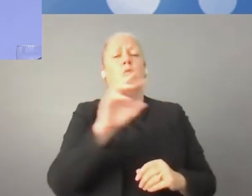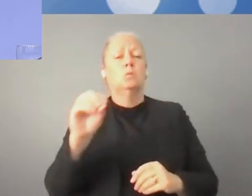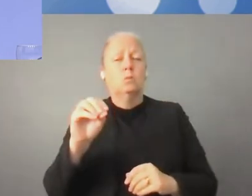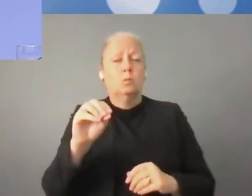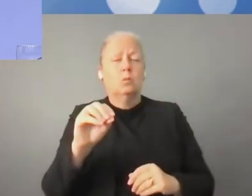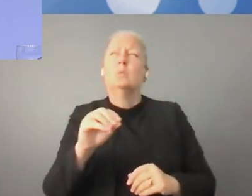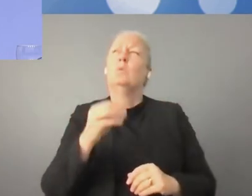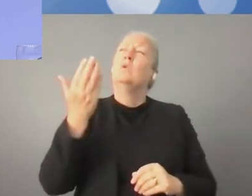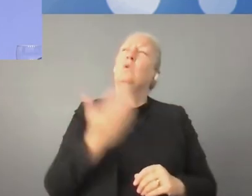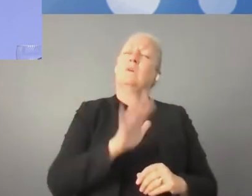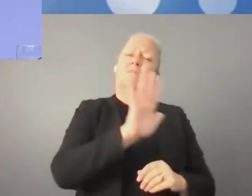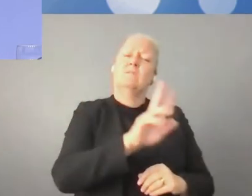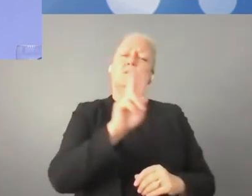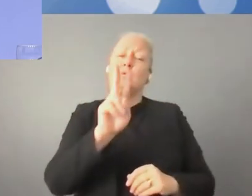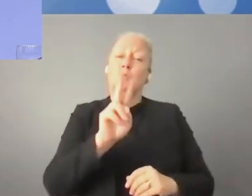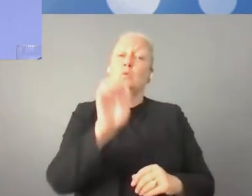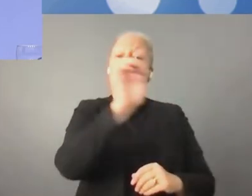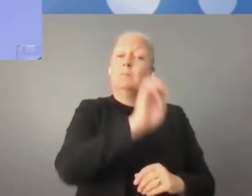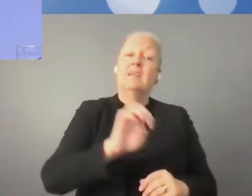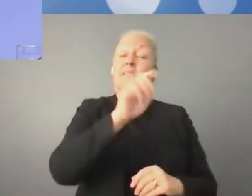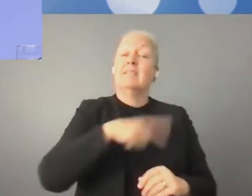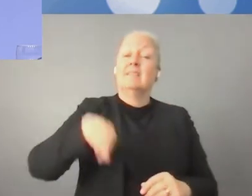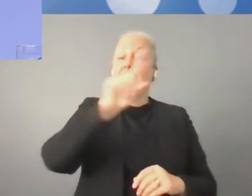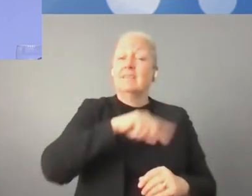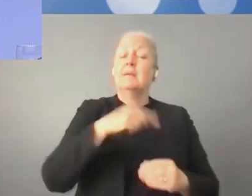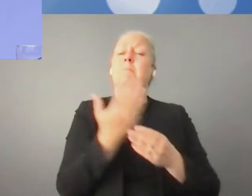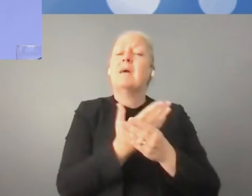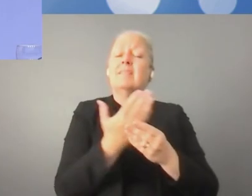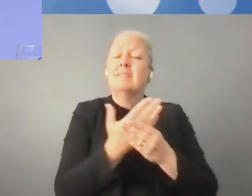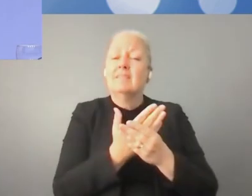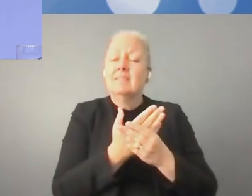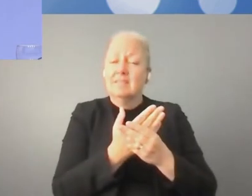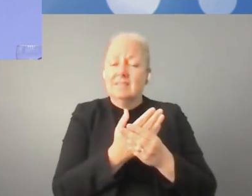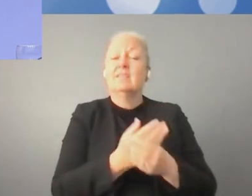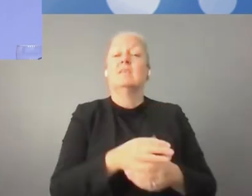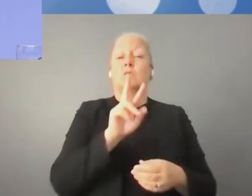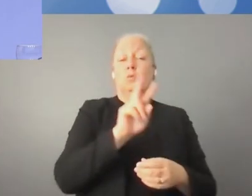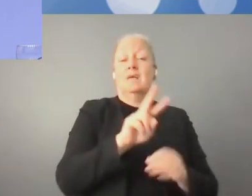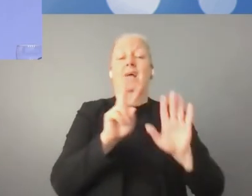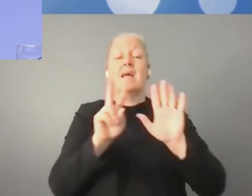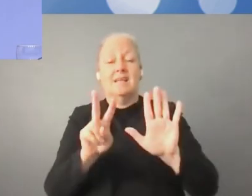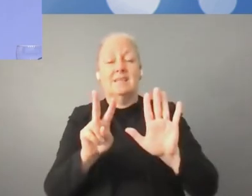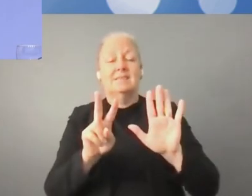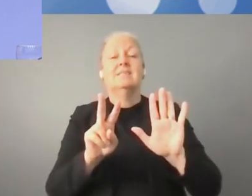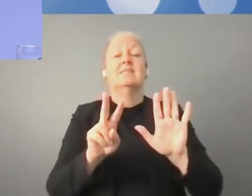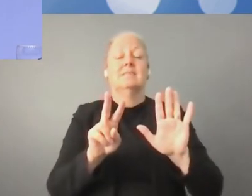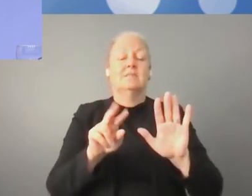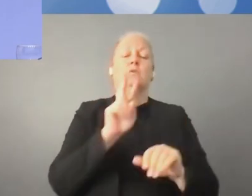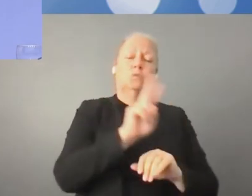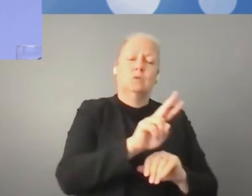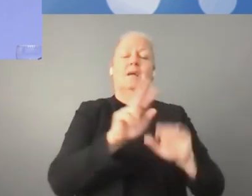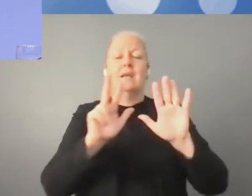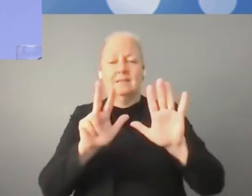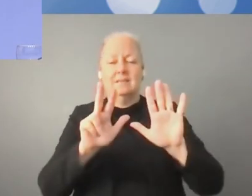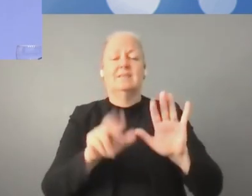52 european venture baked high-tech unicorns 28 were supported by the european investment